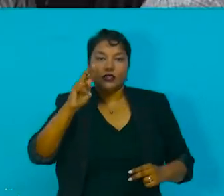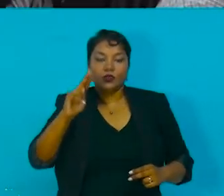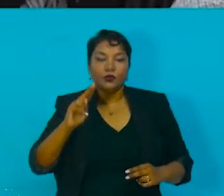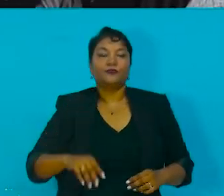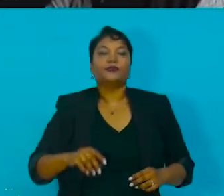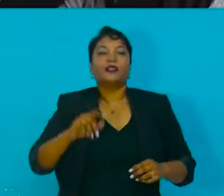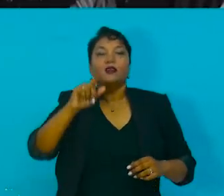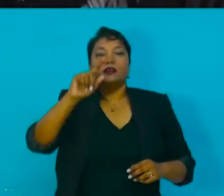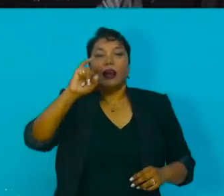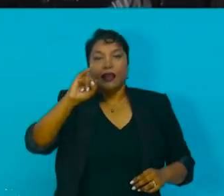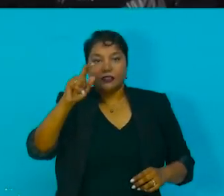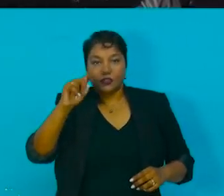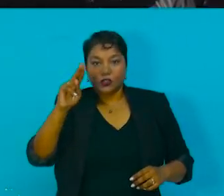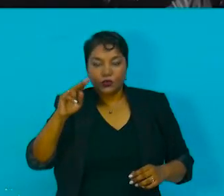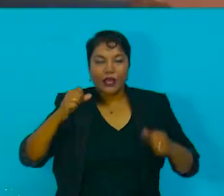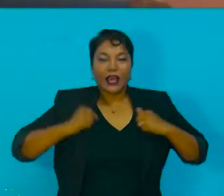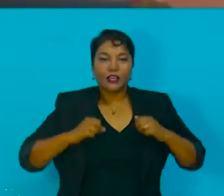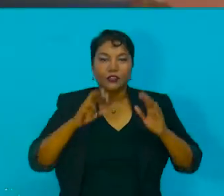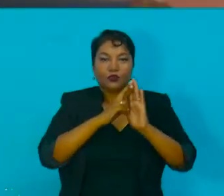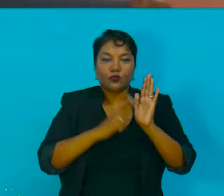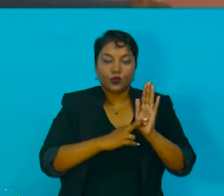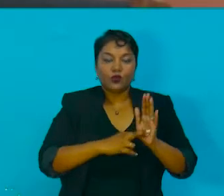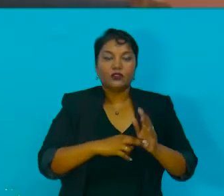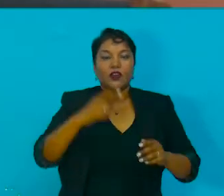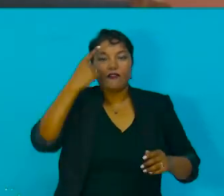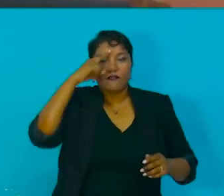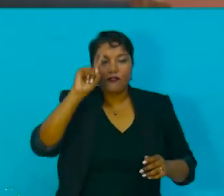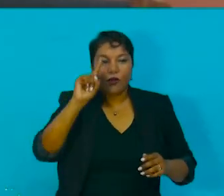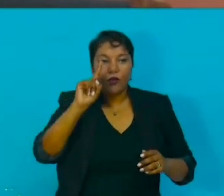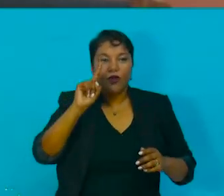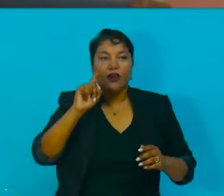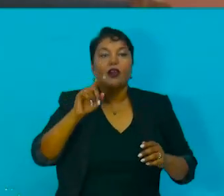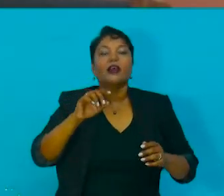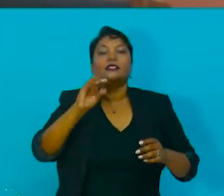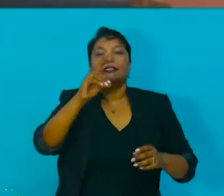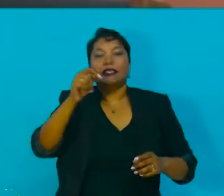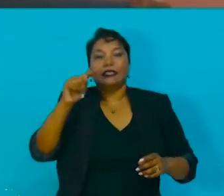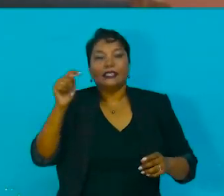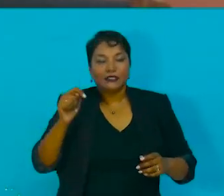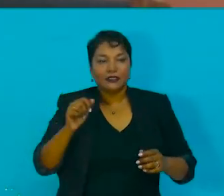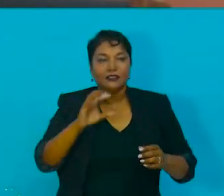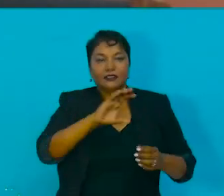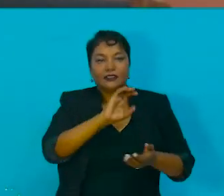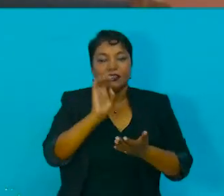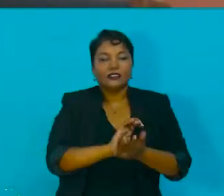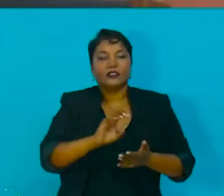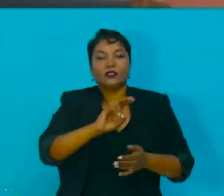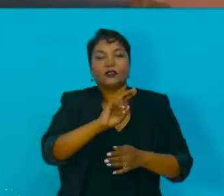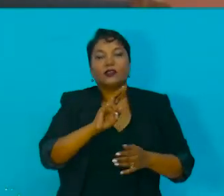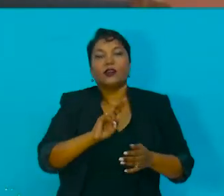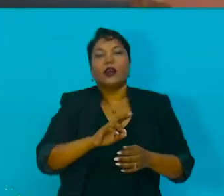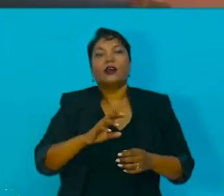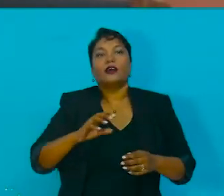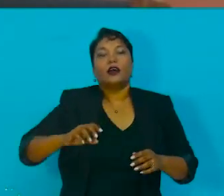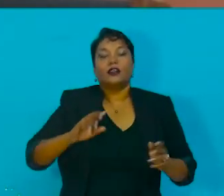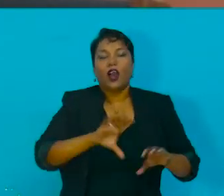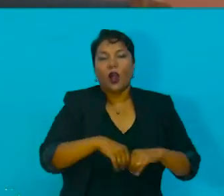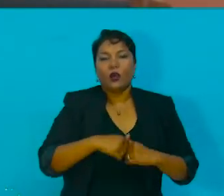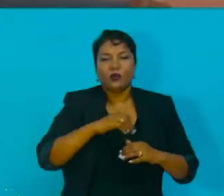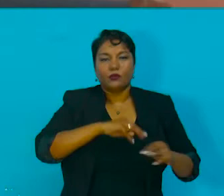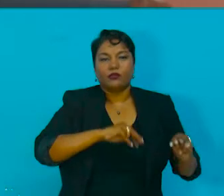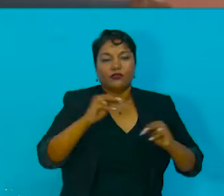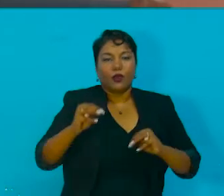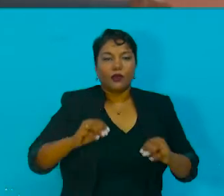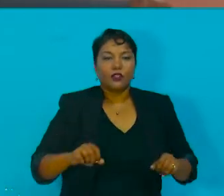It goes into detail, speaking with even the tendering process and the efficiency of the technology that needs to be addressed.